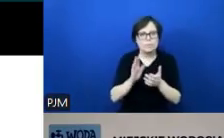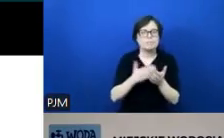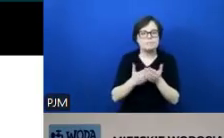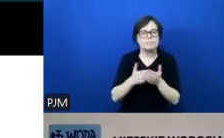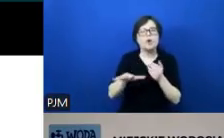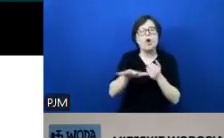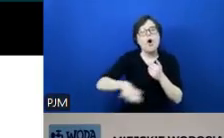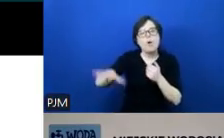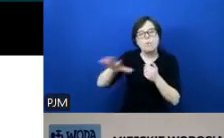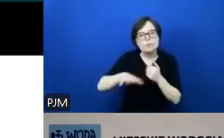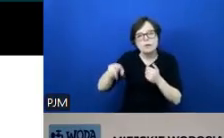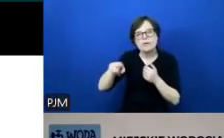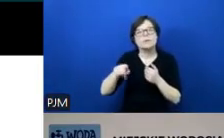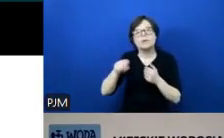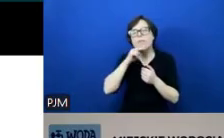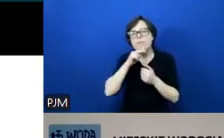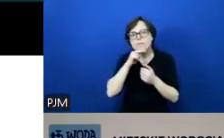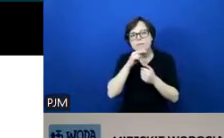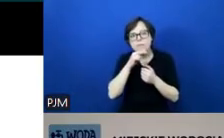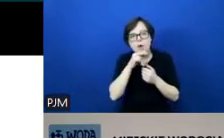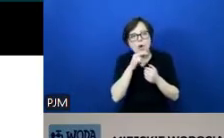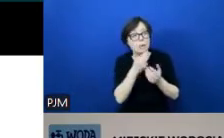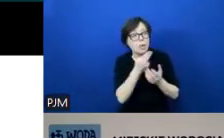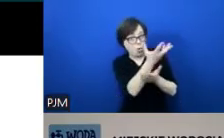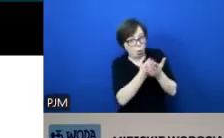decisions to create